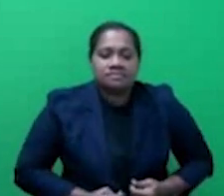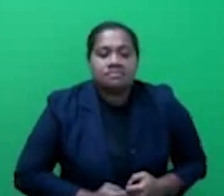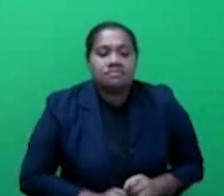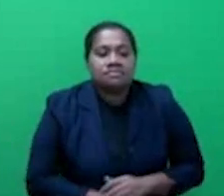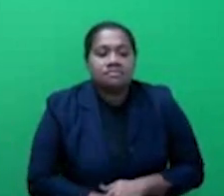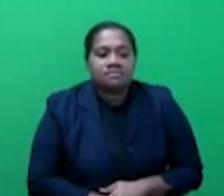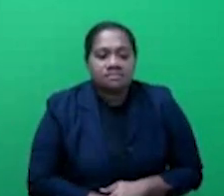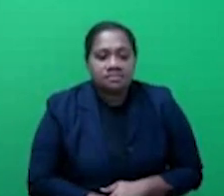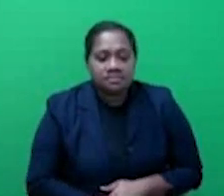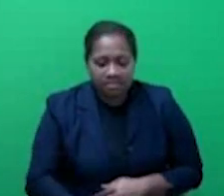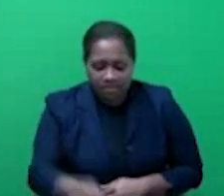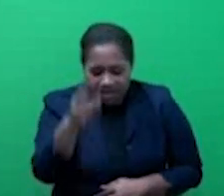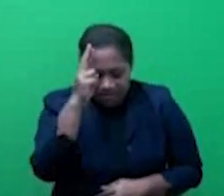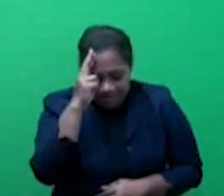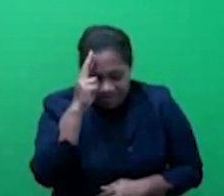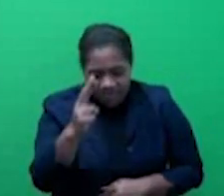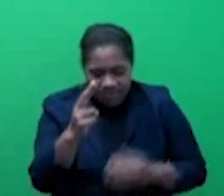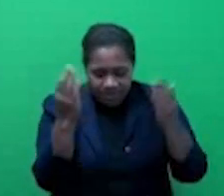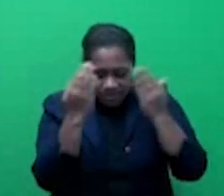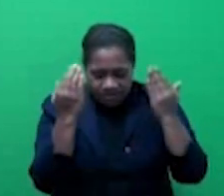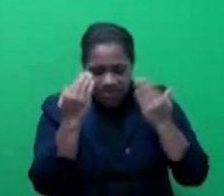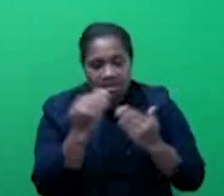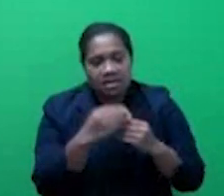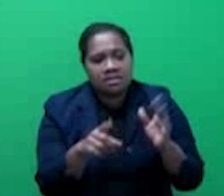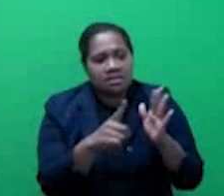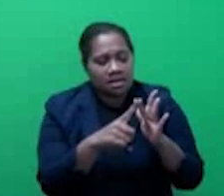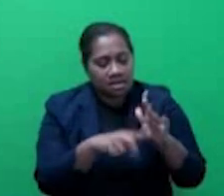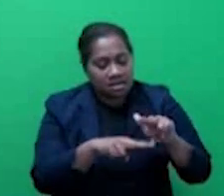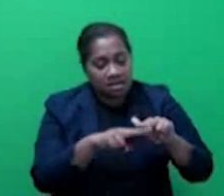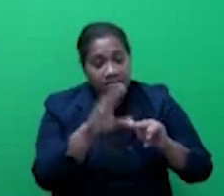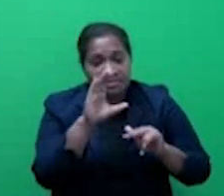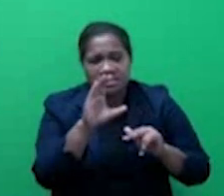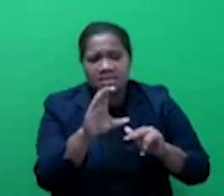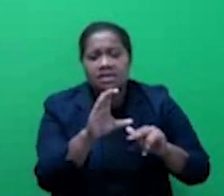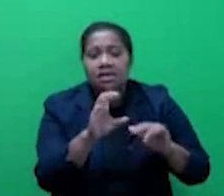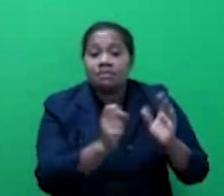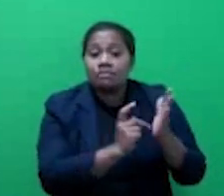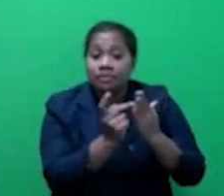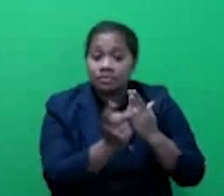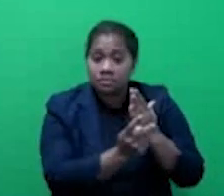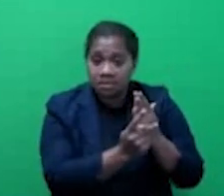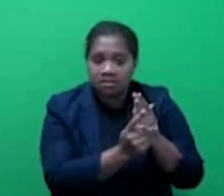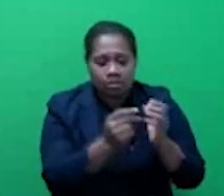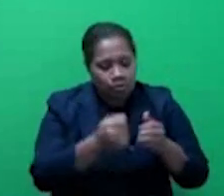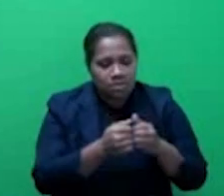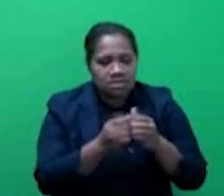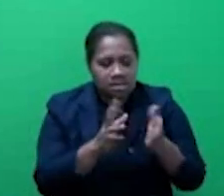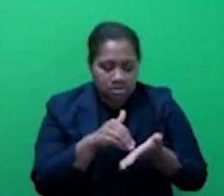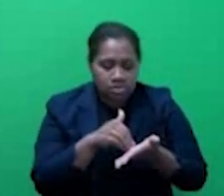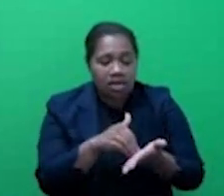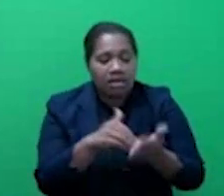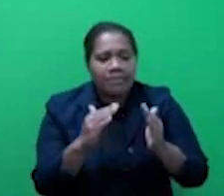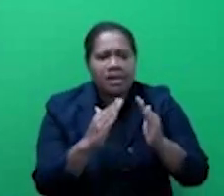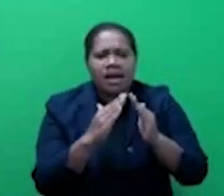have. Mr. Speaker, sir, on IFC projects, IFC has stepped in to help Housing